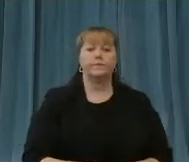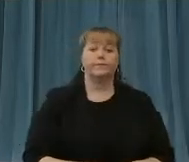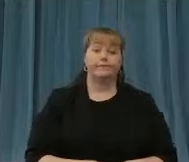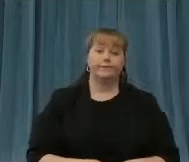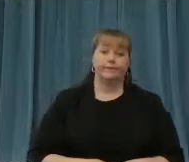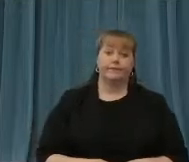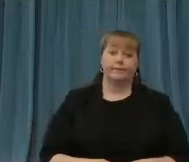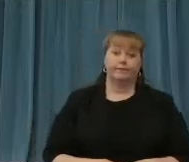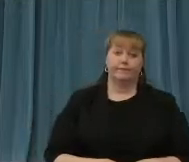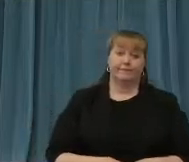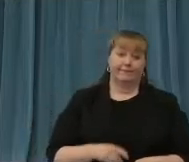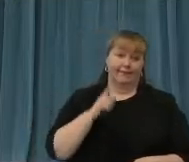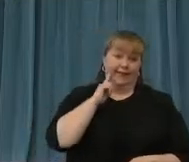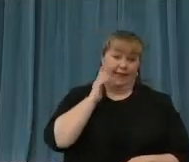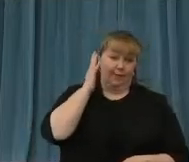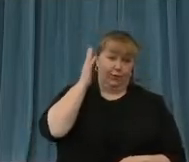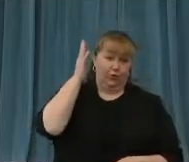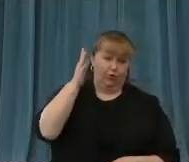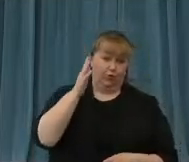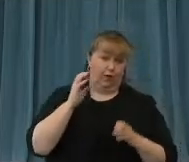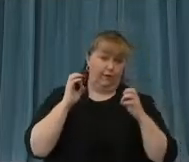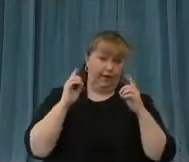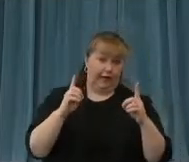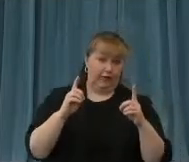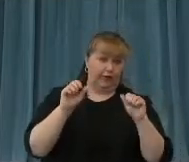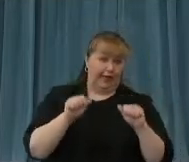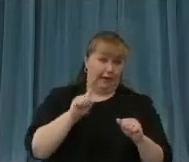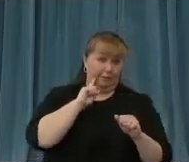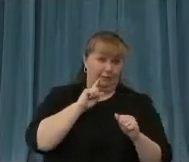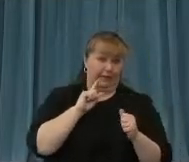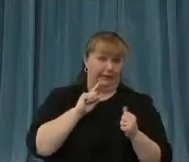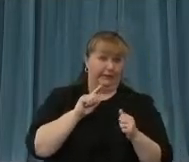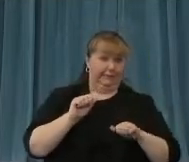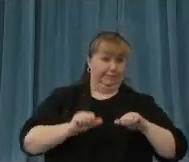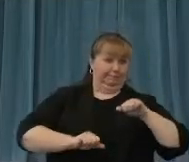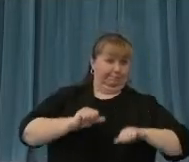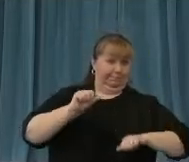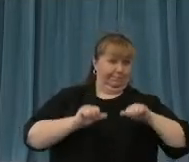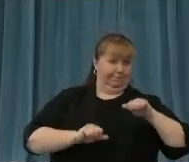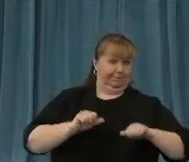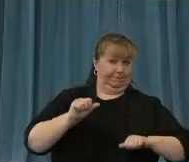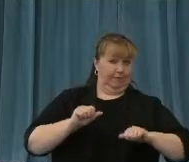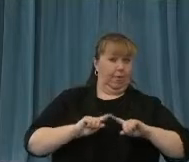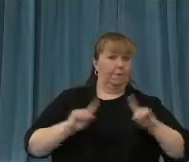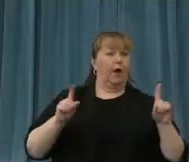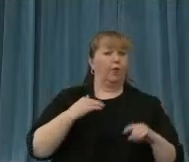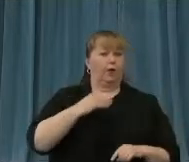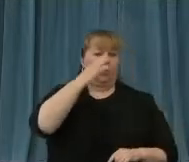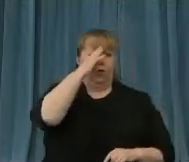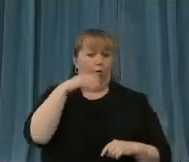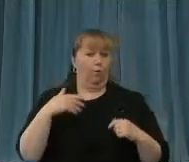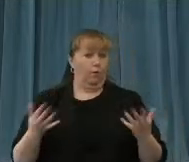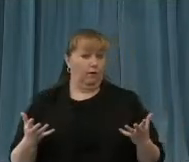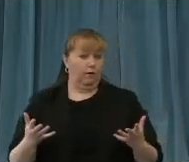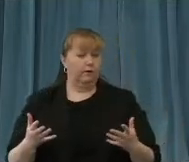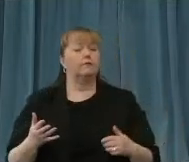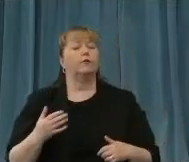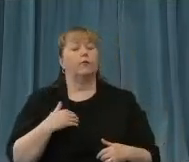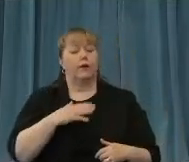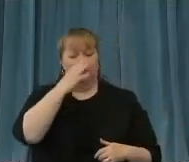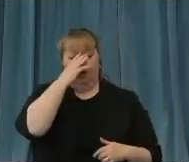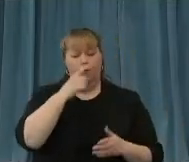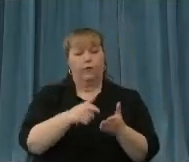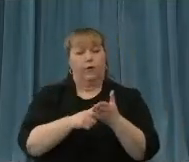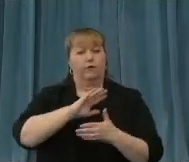with uncertainty, but this much is clear. Rising to the occasion will take a whole